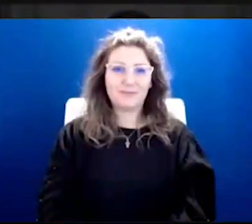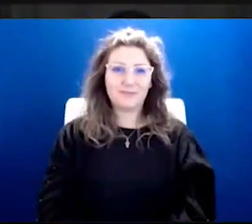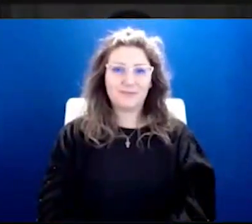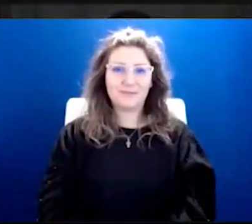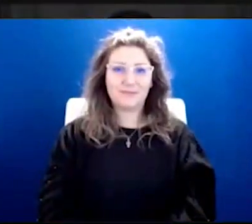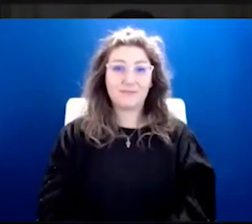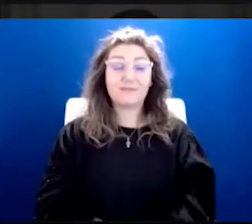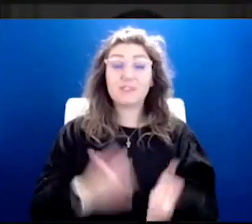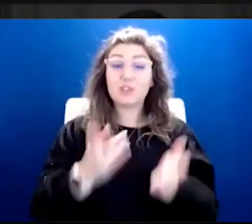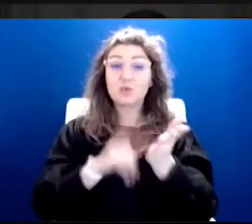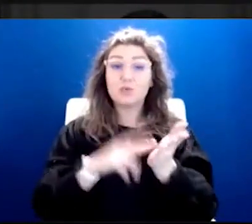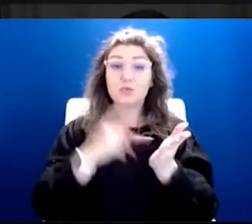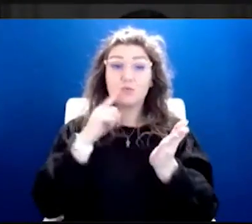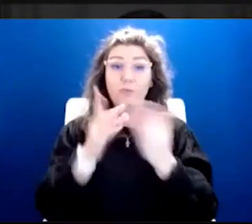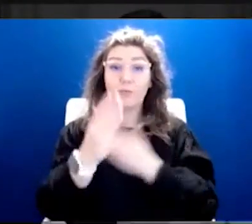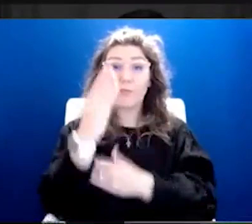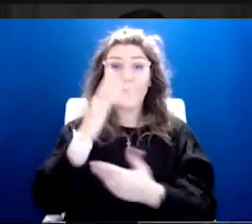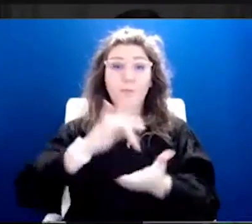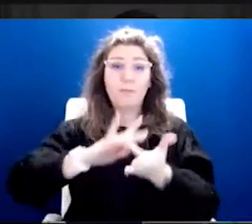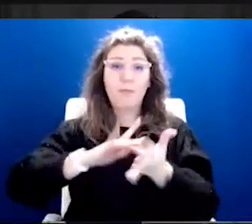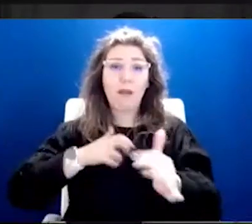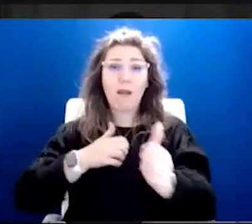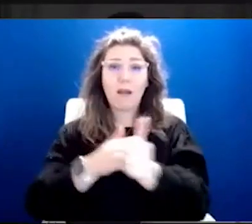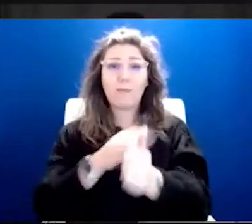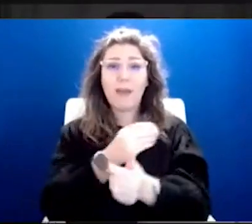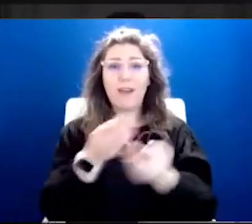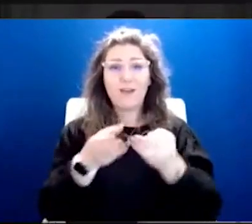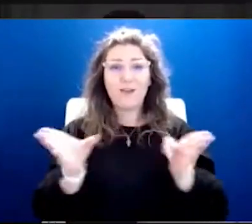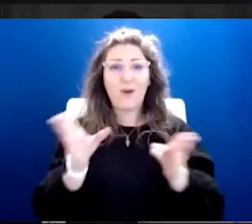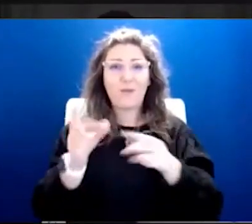Subscribe to our Morning Medical Update and Open Mics